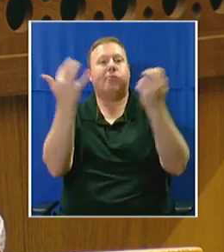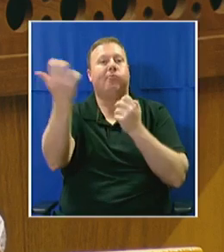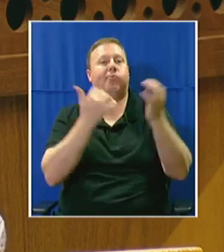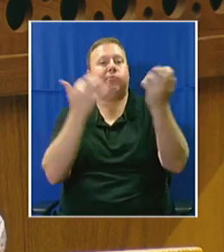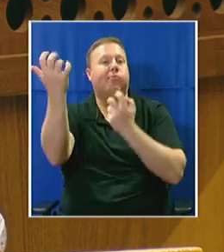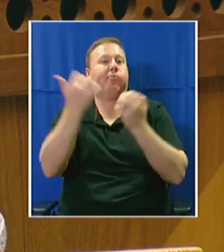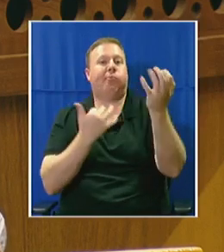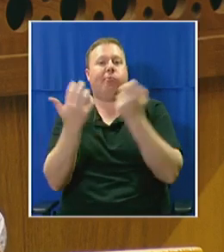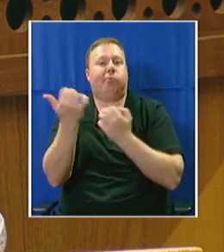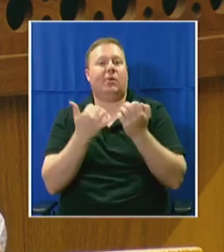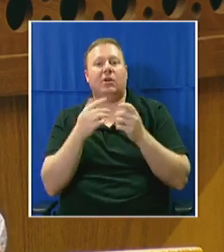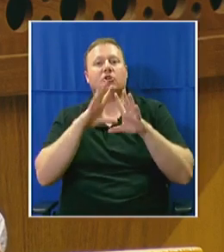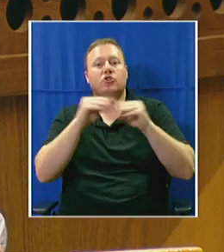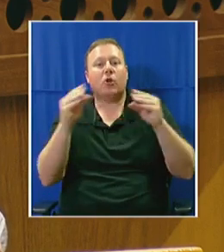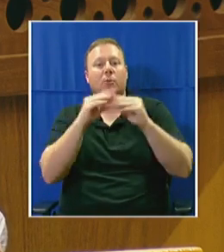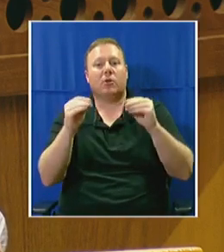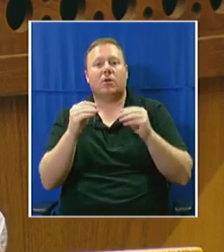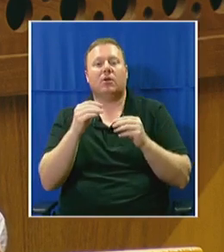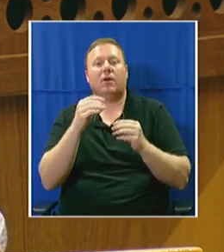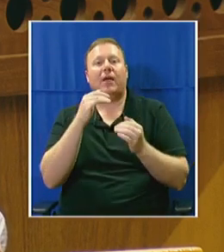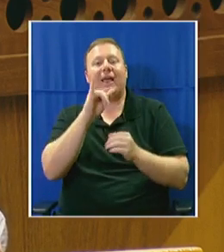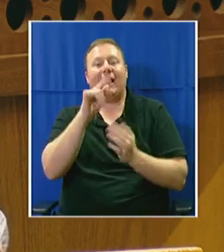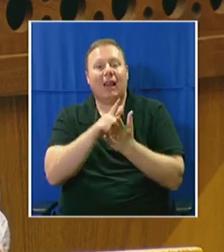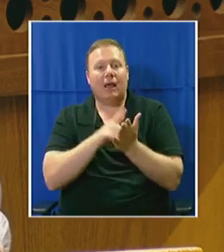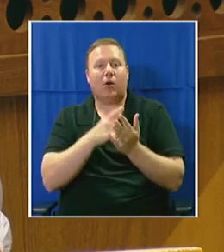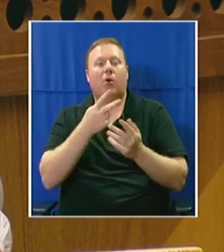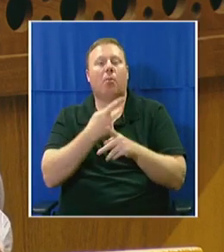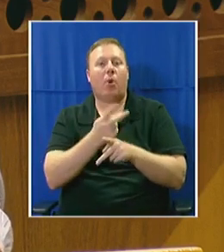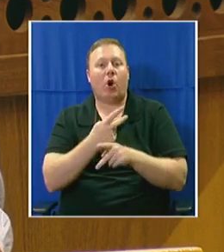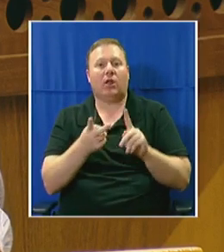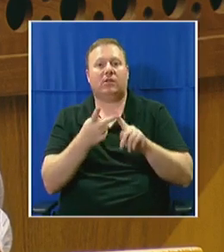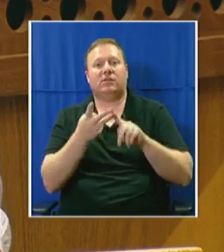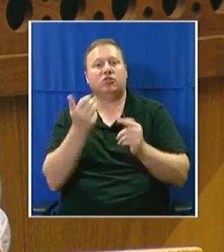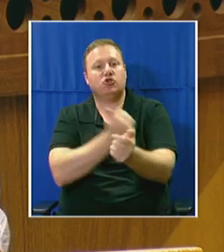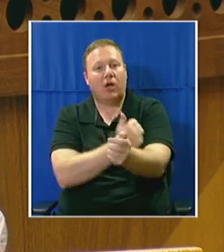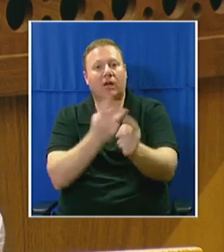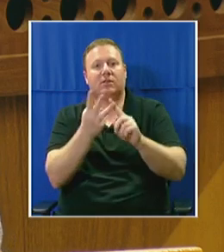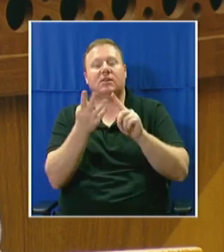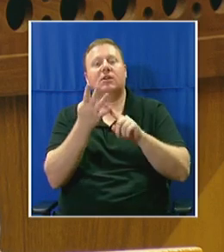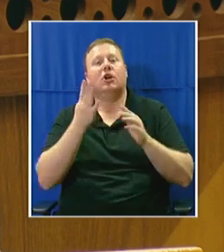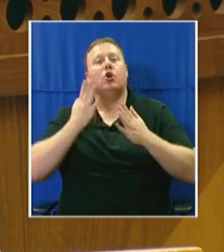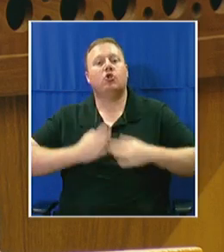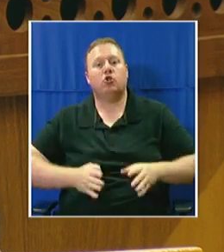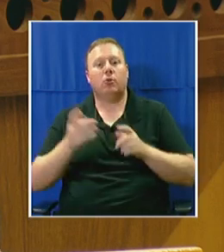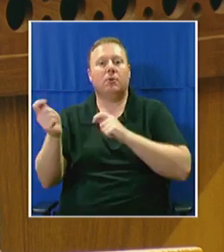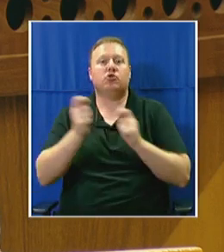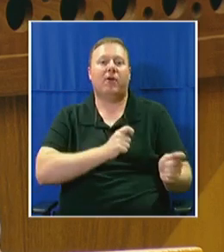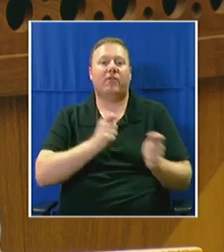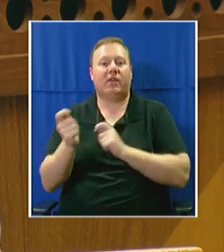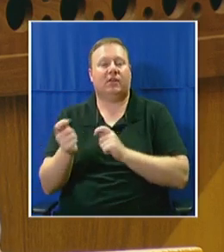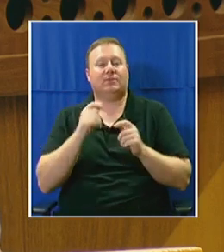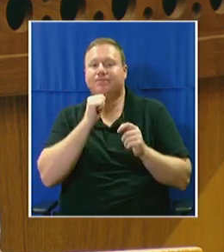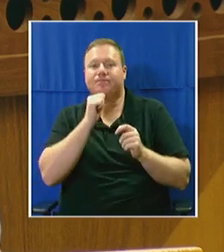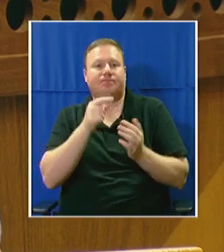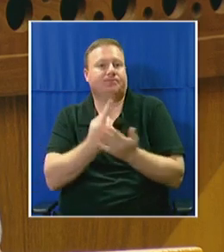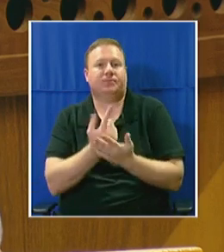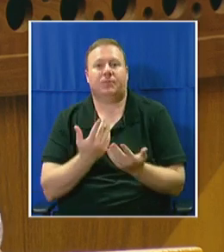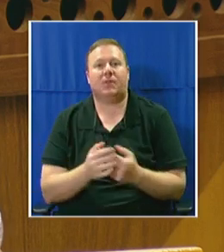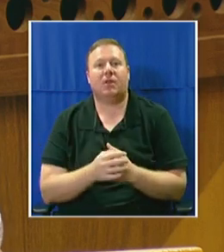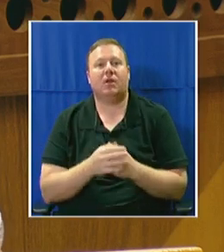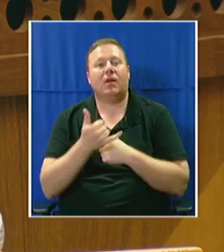air and land borders and to support operation Pisa our capabilities cannot secure our borders and protect us